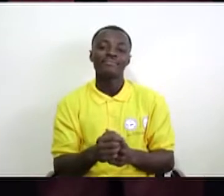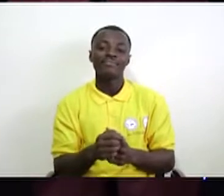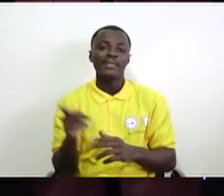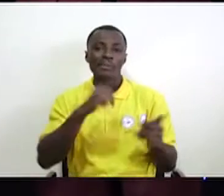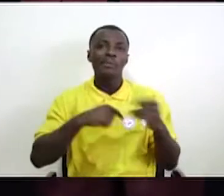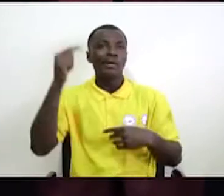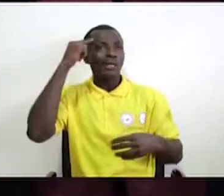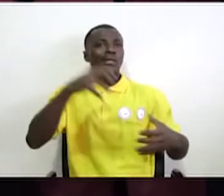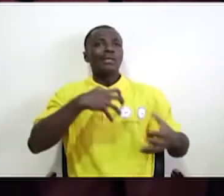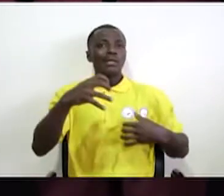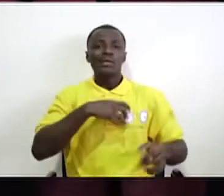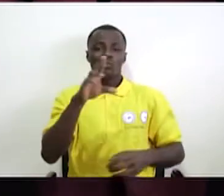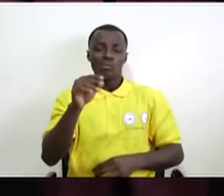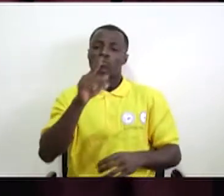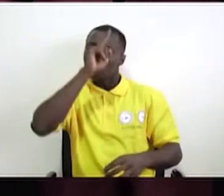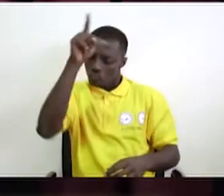se Yesu owu.